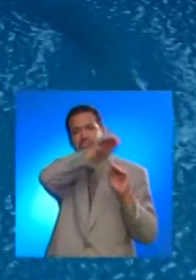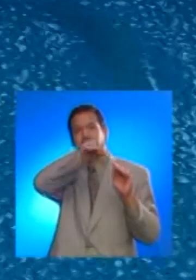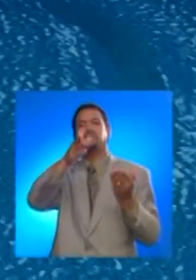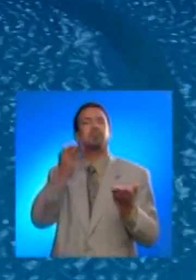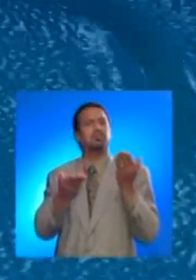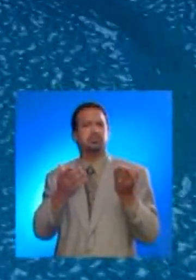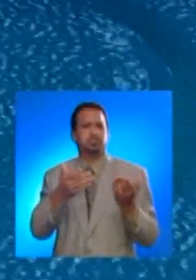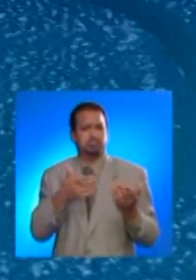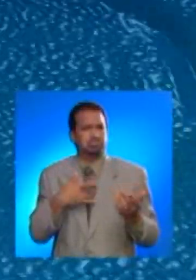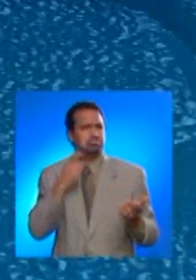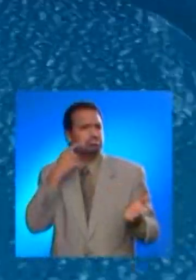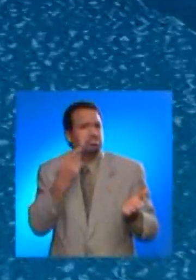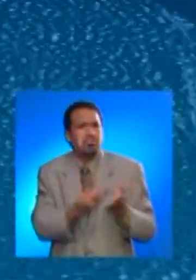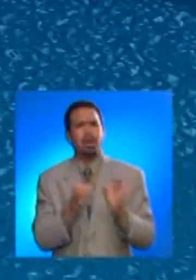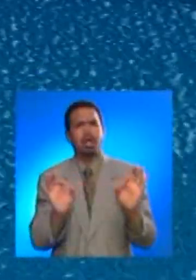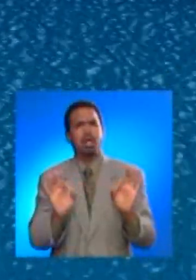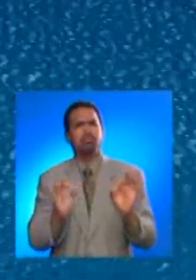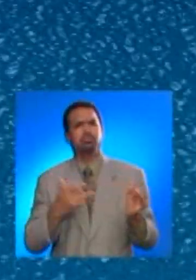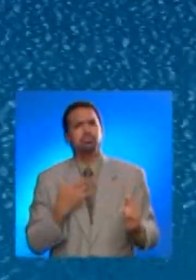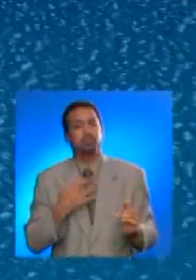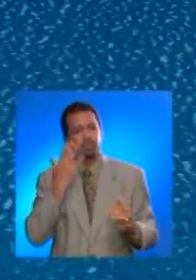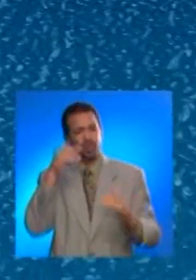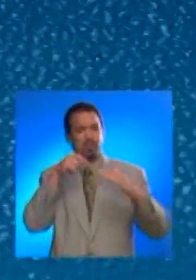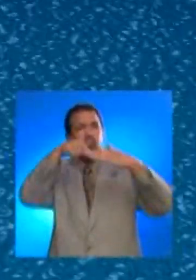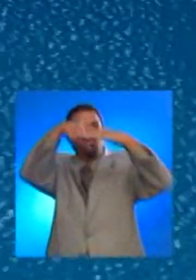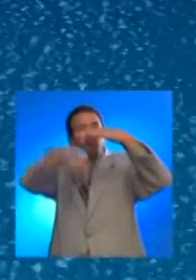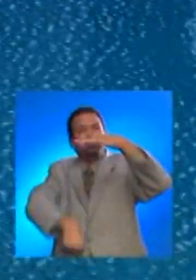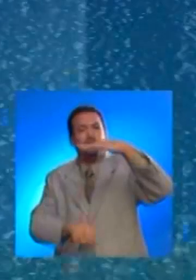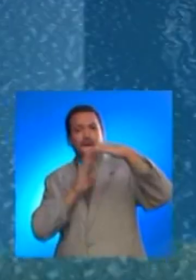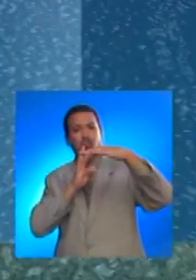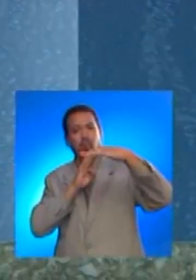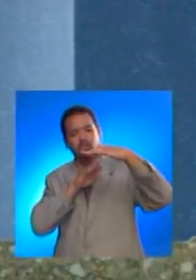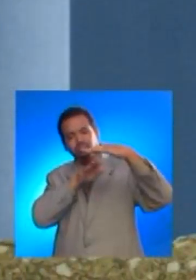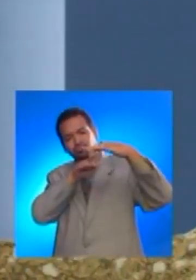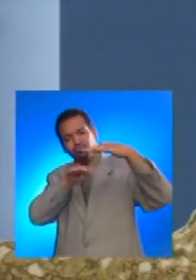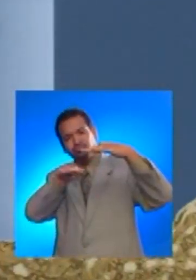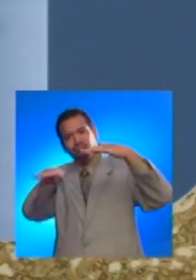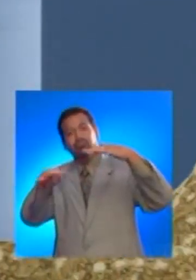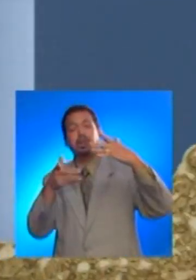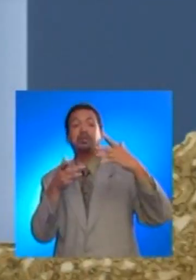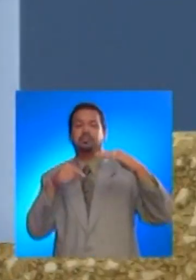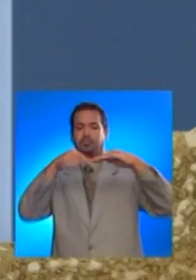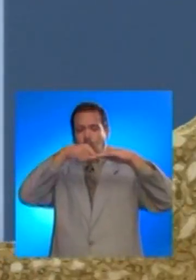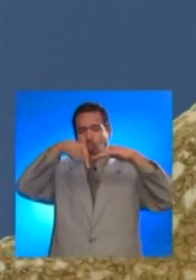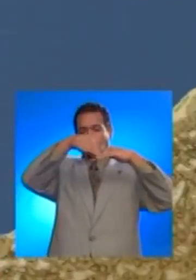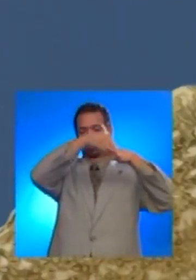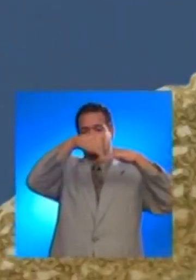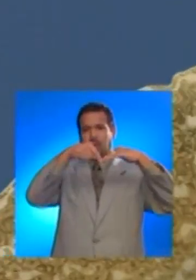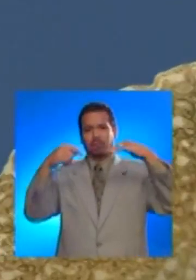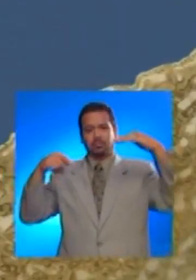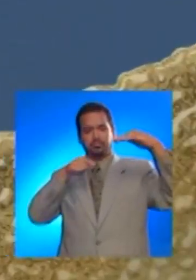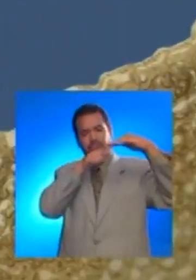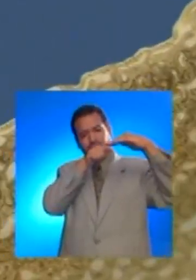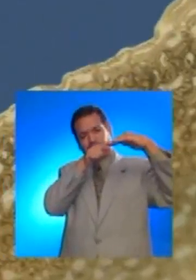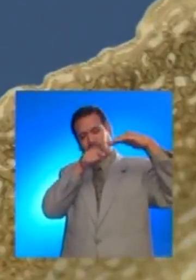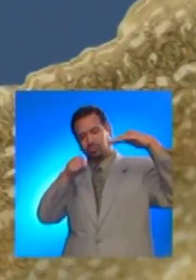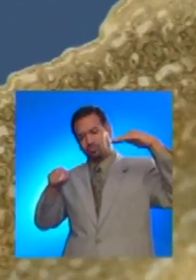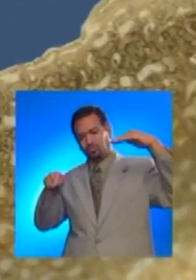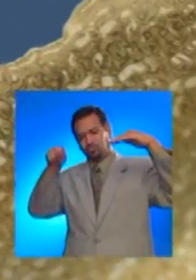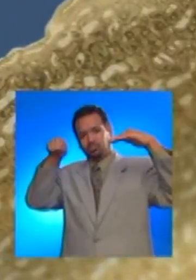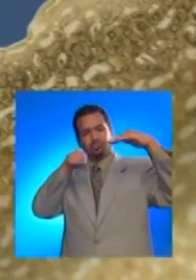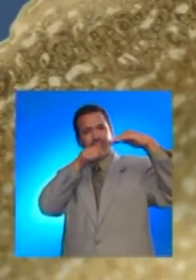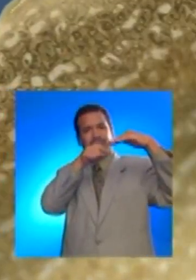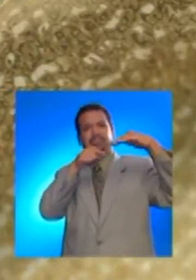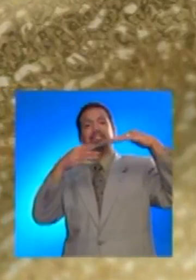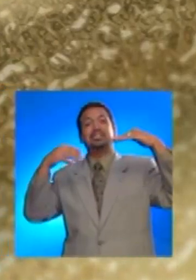a tsunami can travel unnoticed over open ocean. When it approaches the shore, where the waters are shallow, the height of the wave